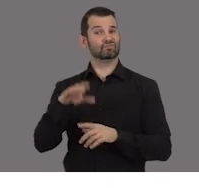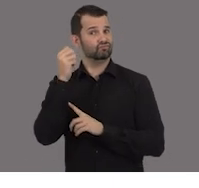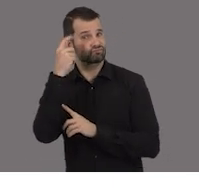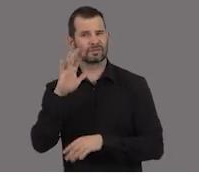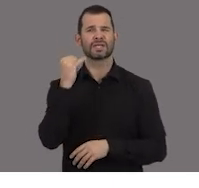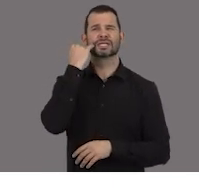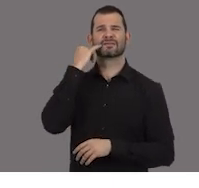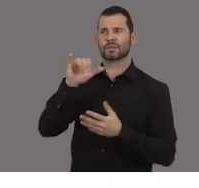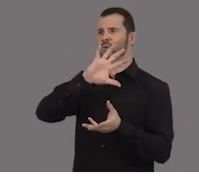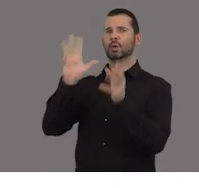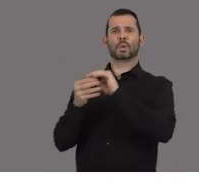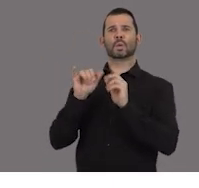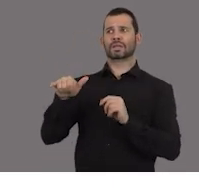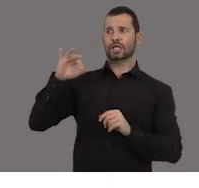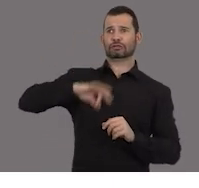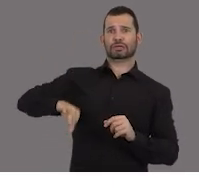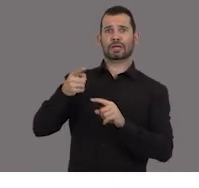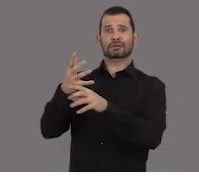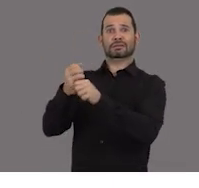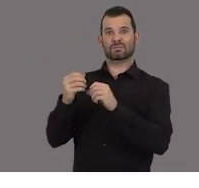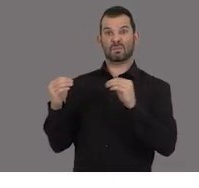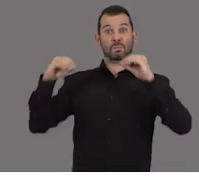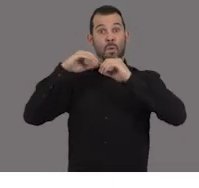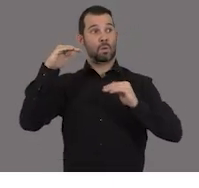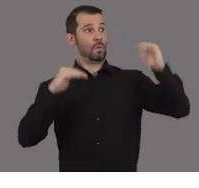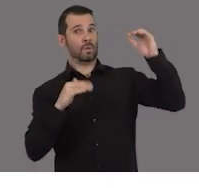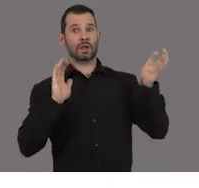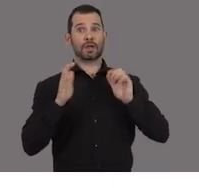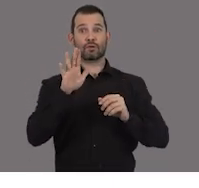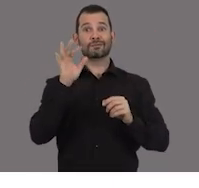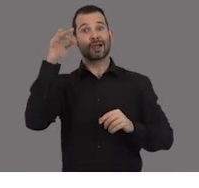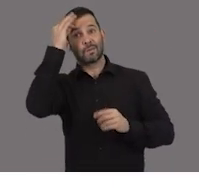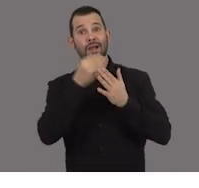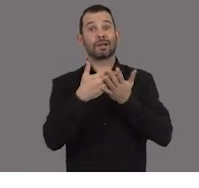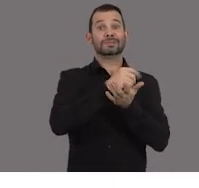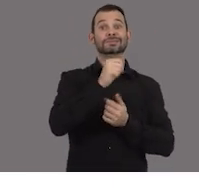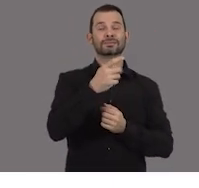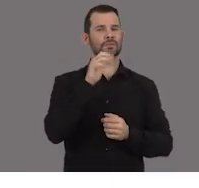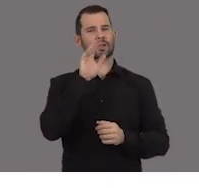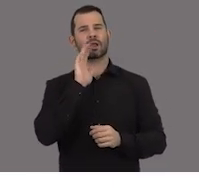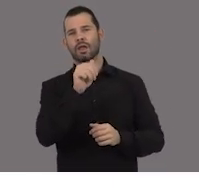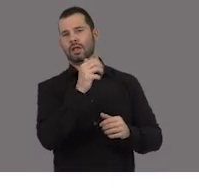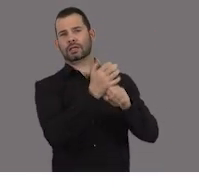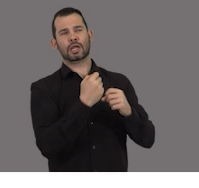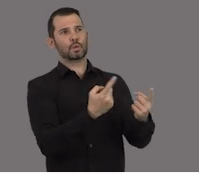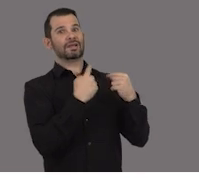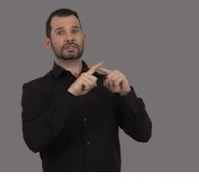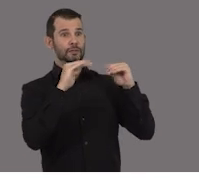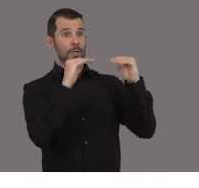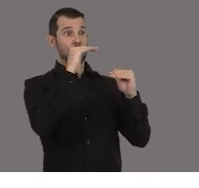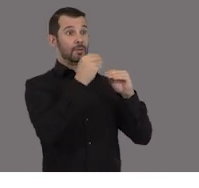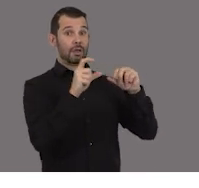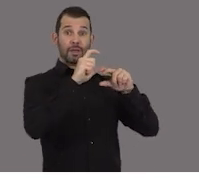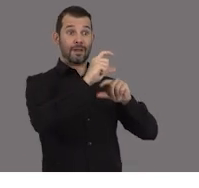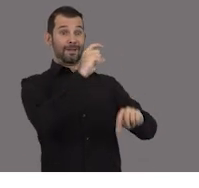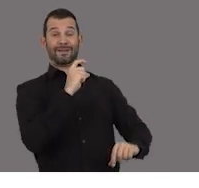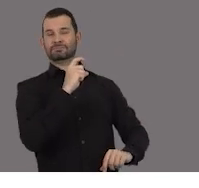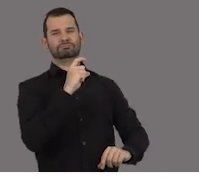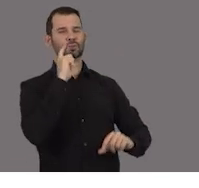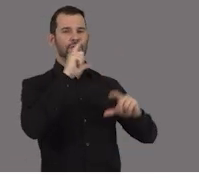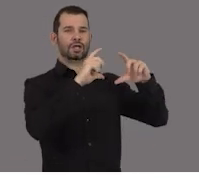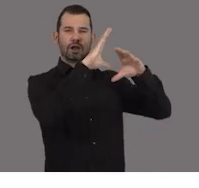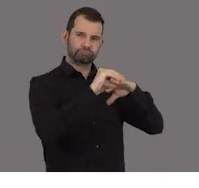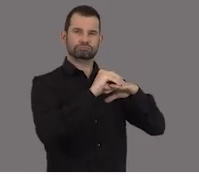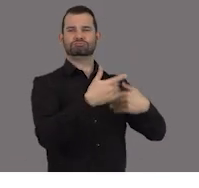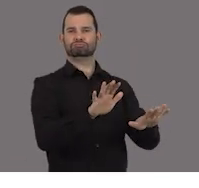have to pay. However, if the total of these credits is more than your federal income tax, you will not get a refund for